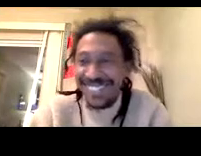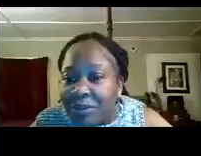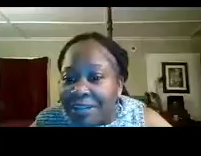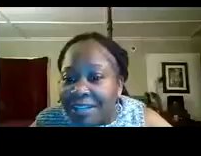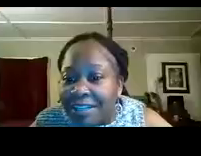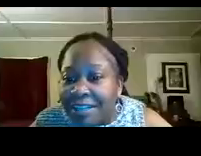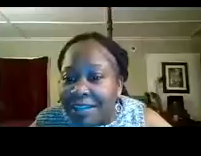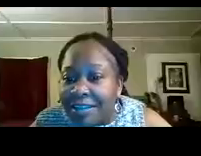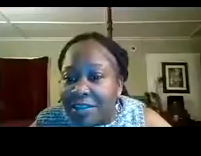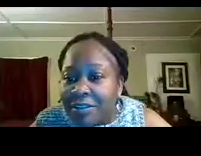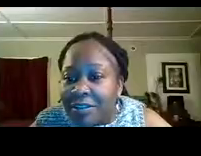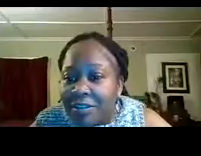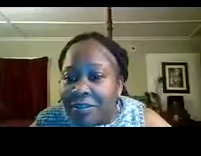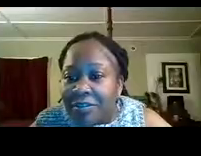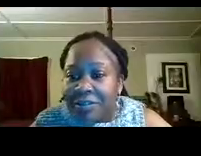Sai, you're muted.